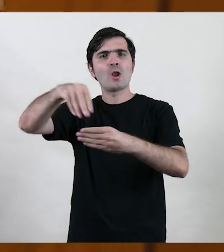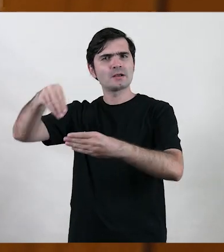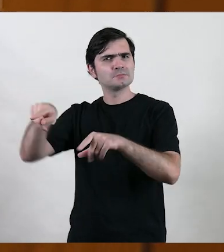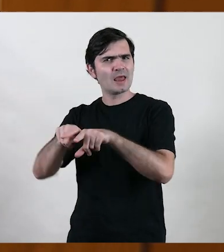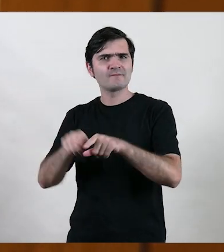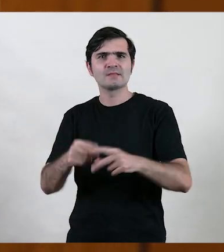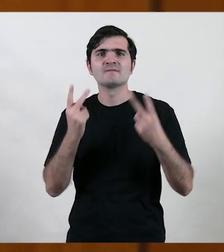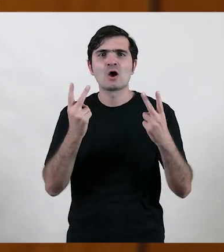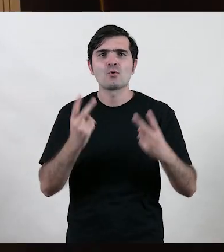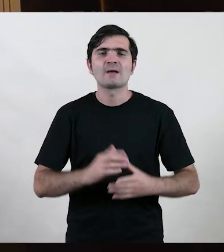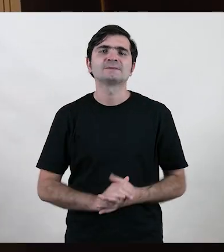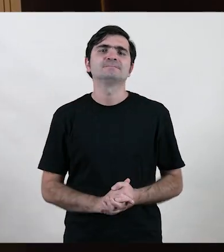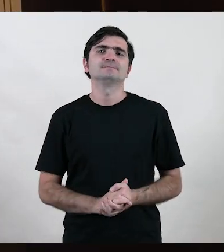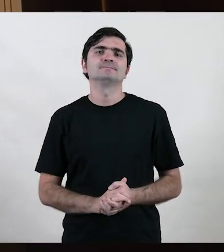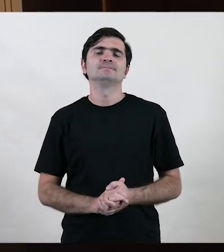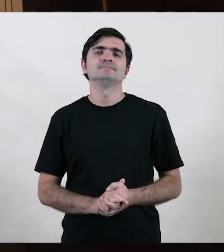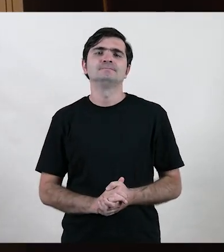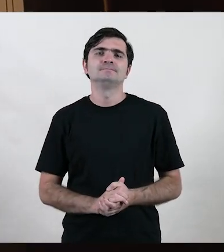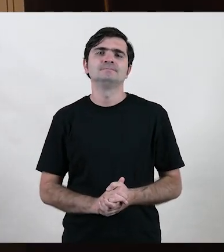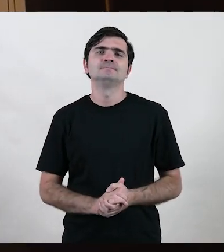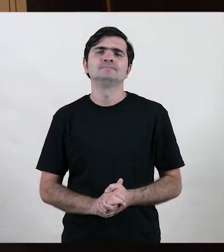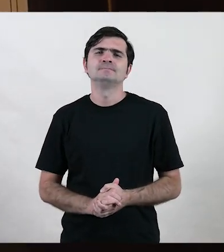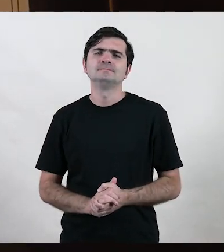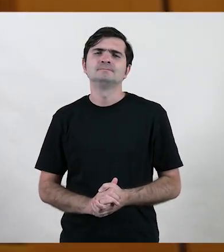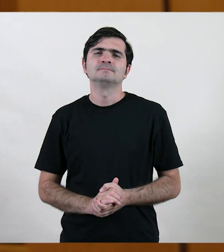many other equally valuable collections.